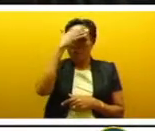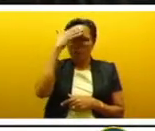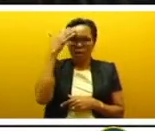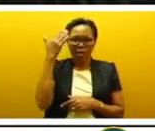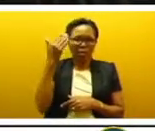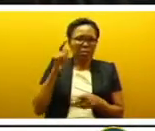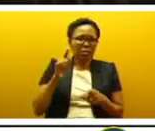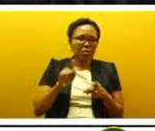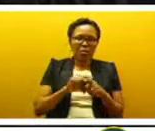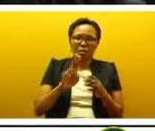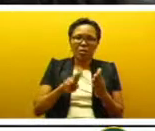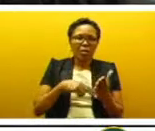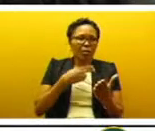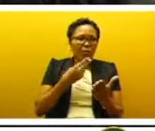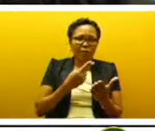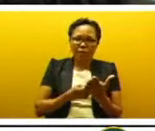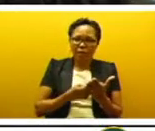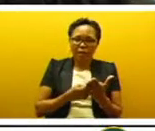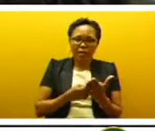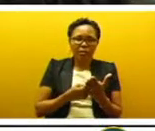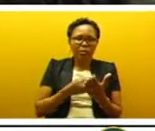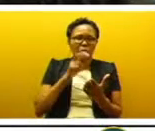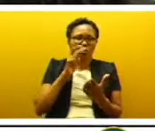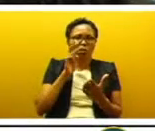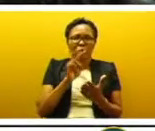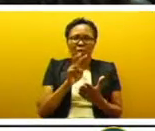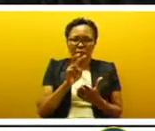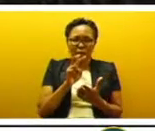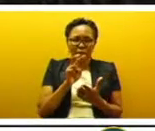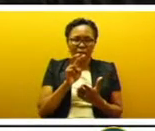fail seeing the echoes of